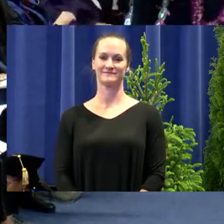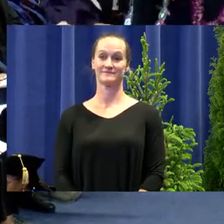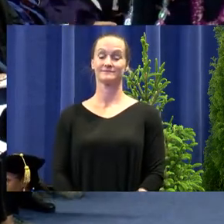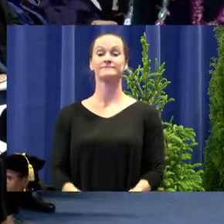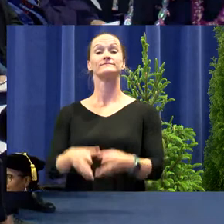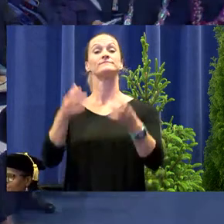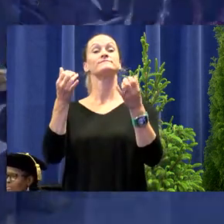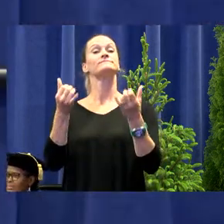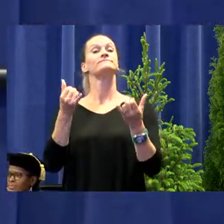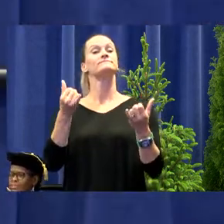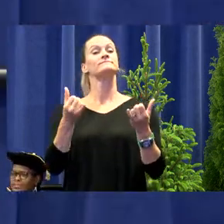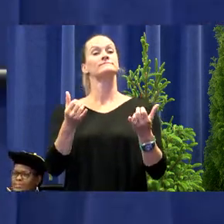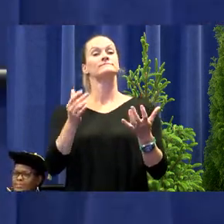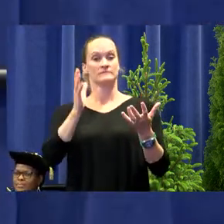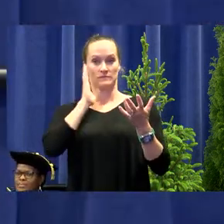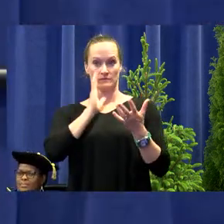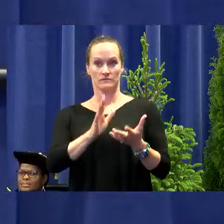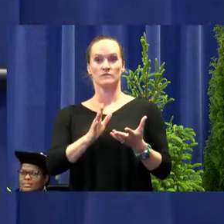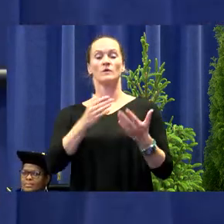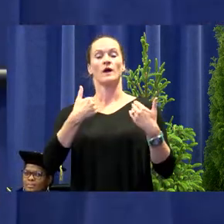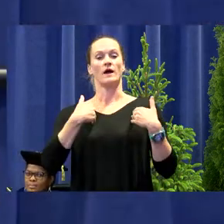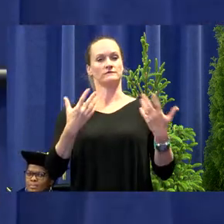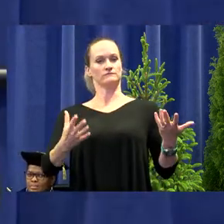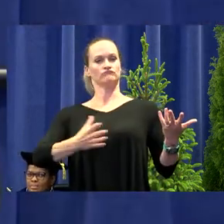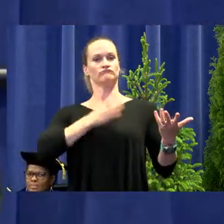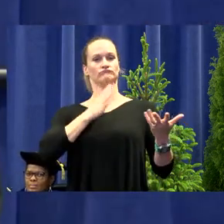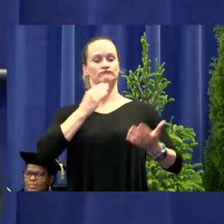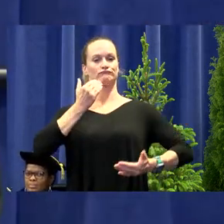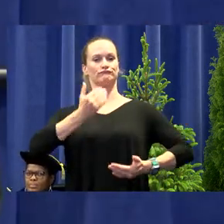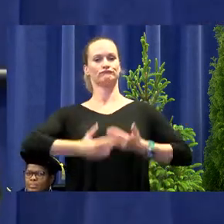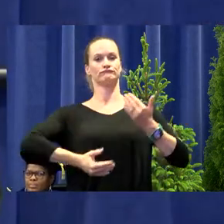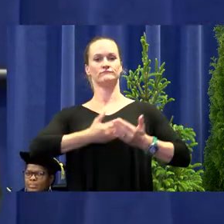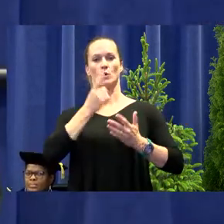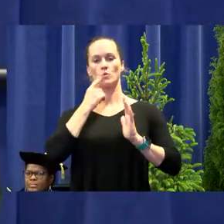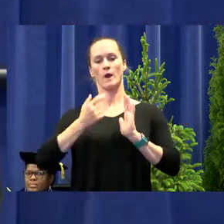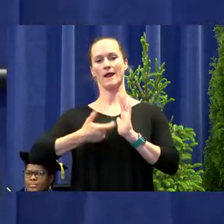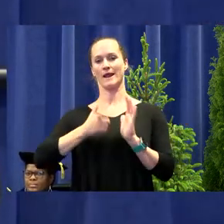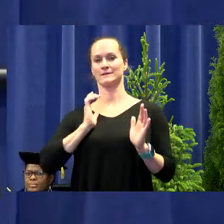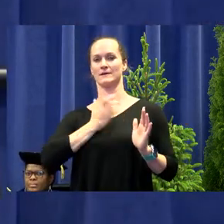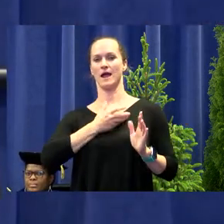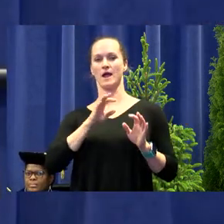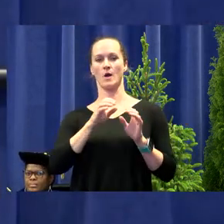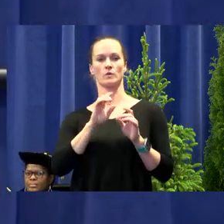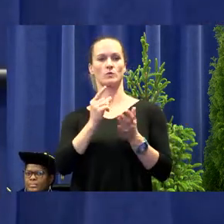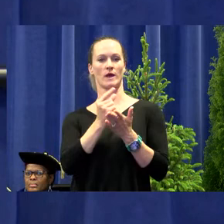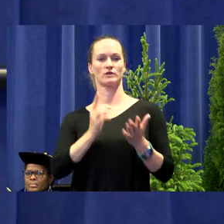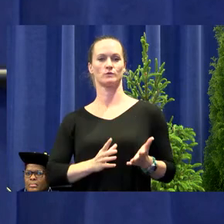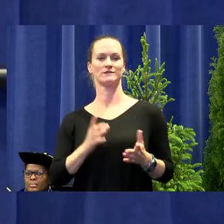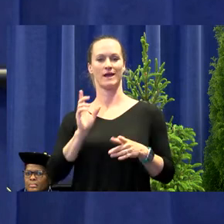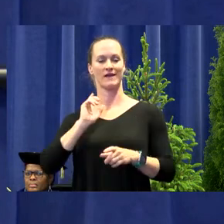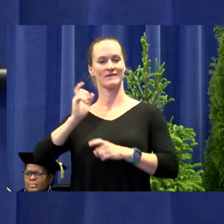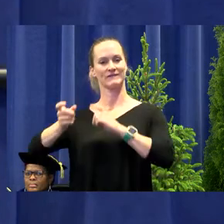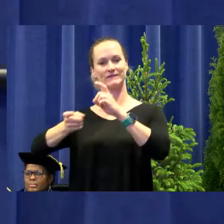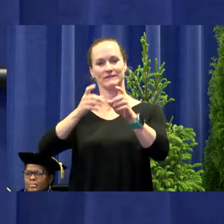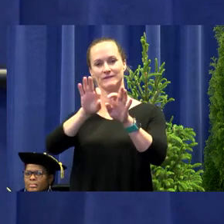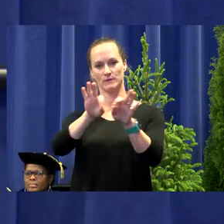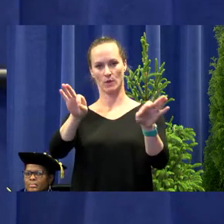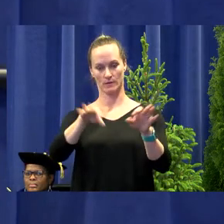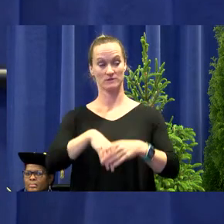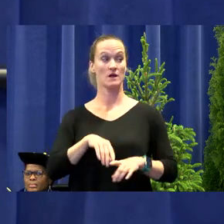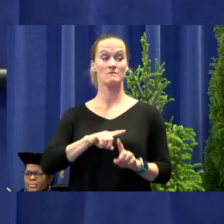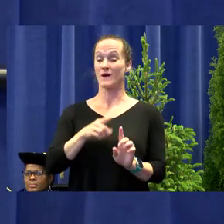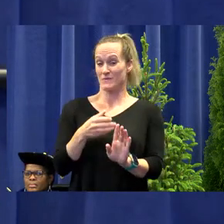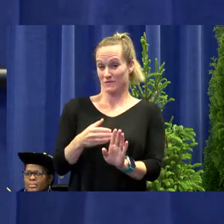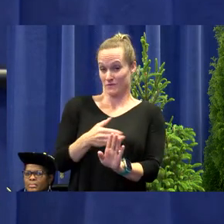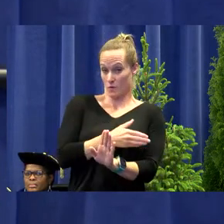At this time, we will commence the formal process of recognizing our graduates and distributing diplomas. But